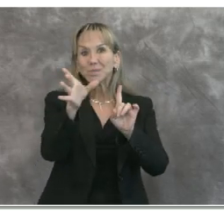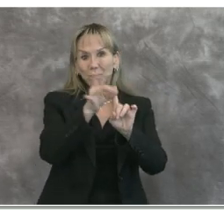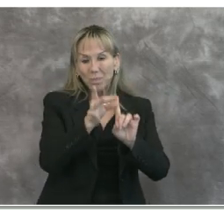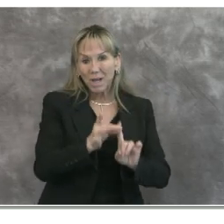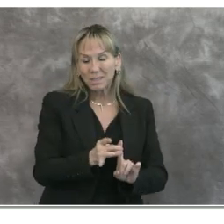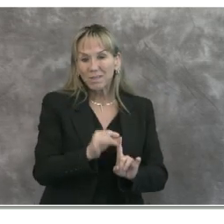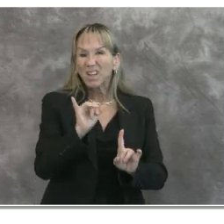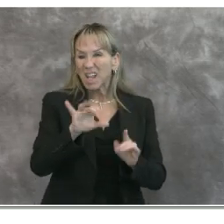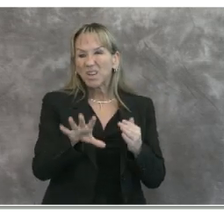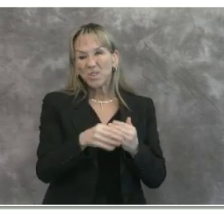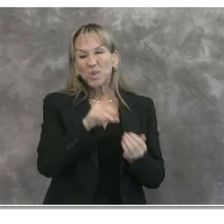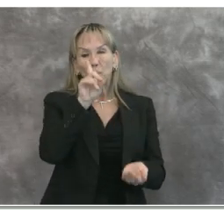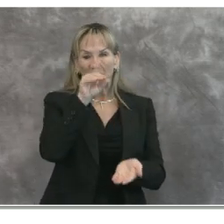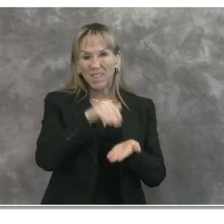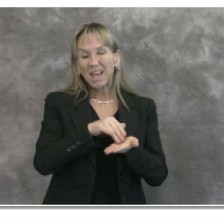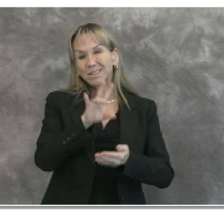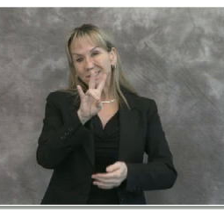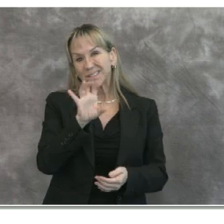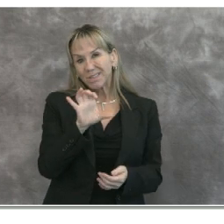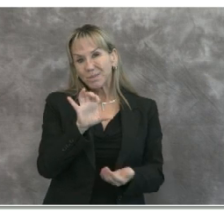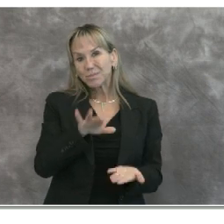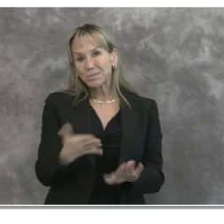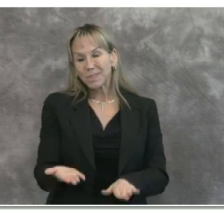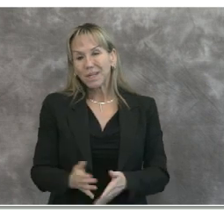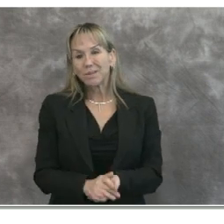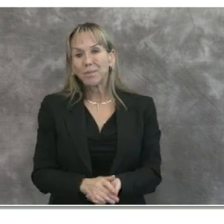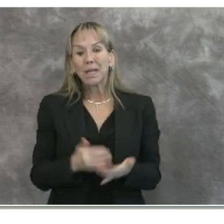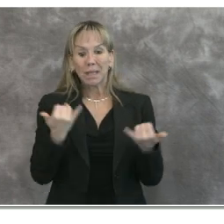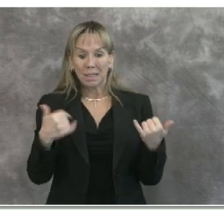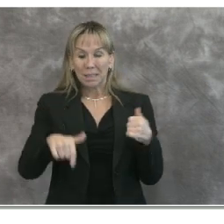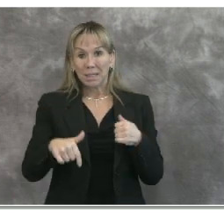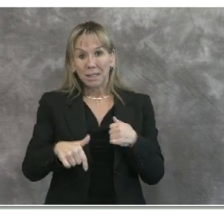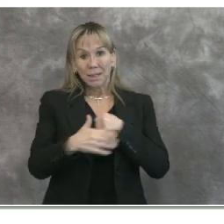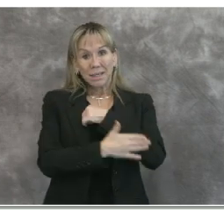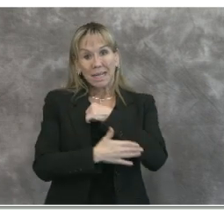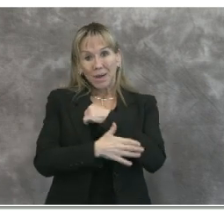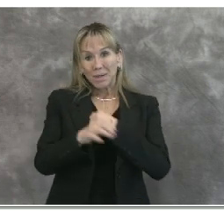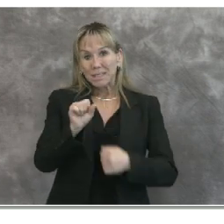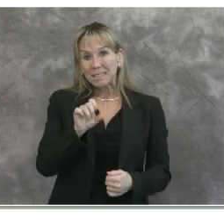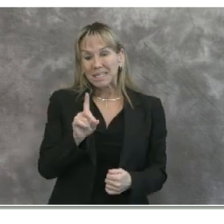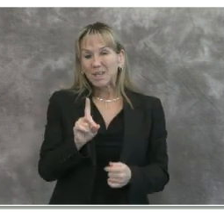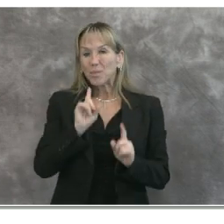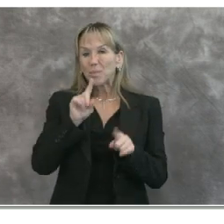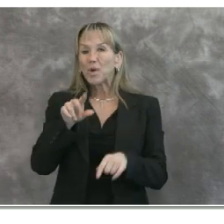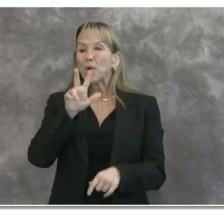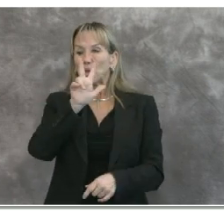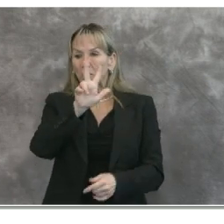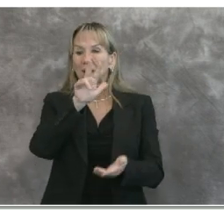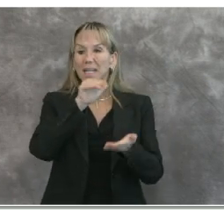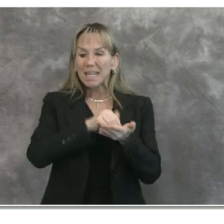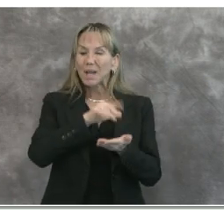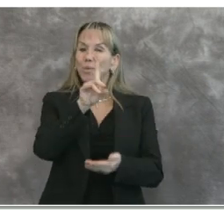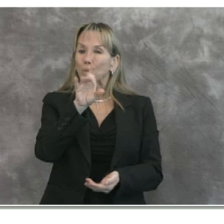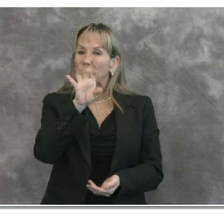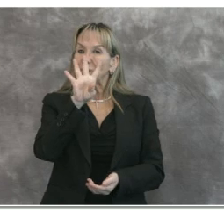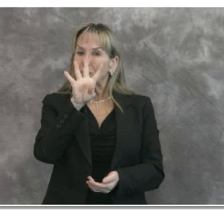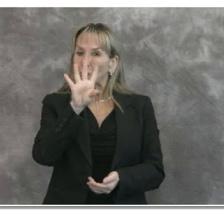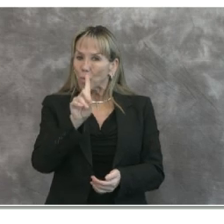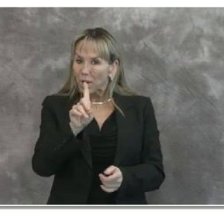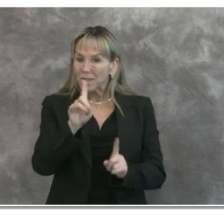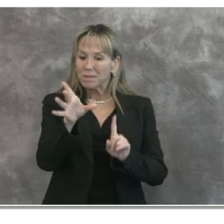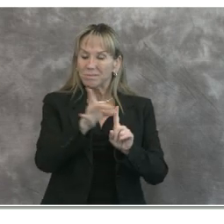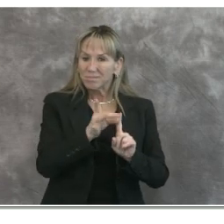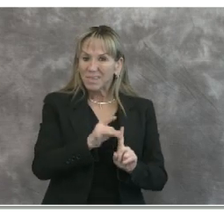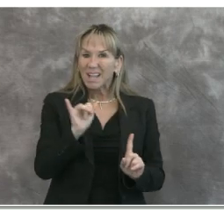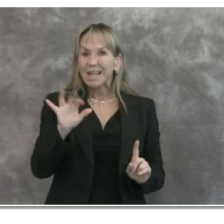includes 1,700 deaths. And today, the County of San Diego is reporting 3,141 cases, which